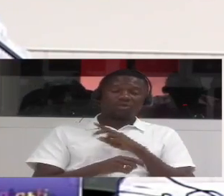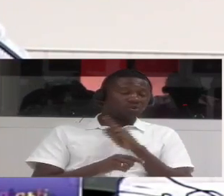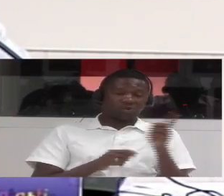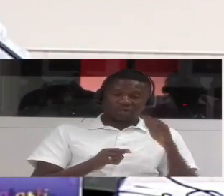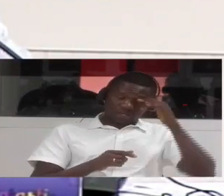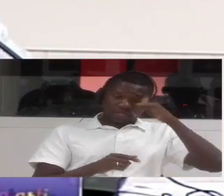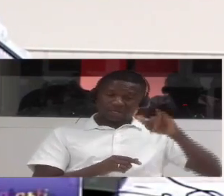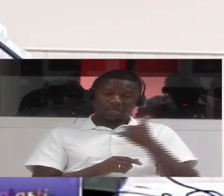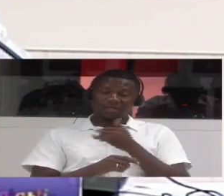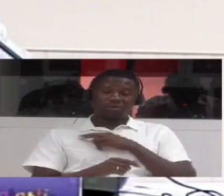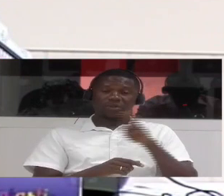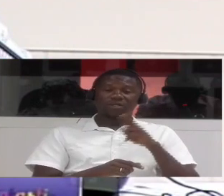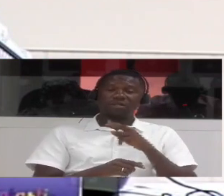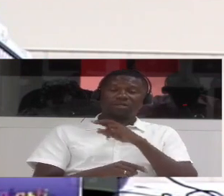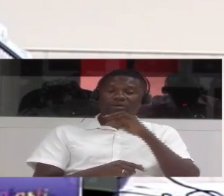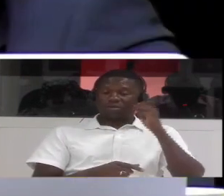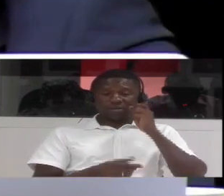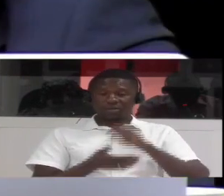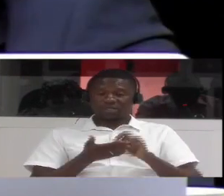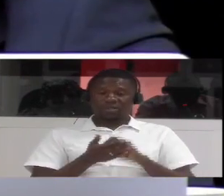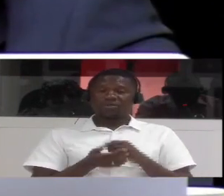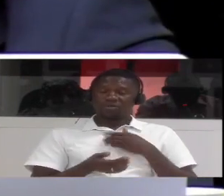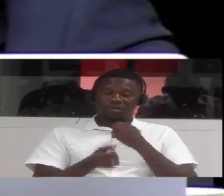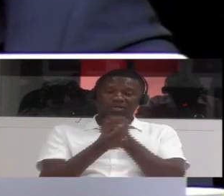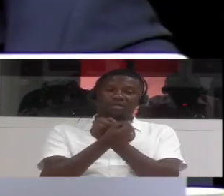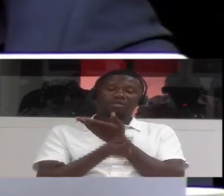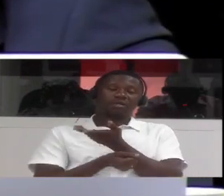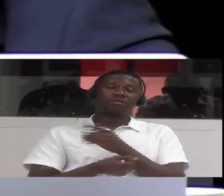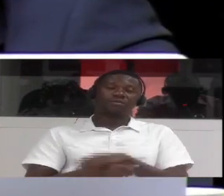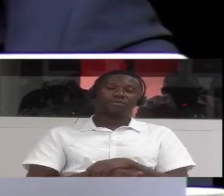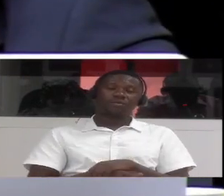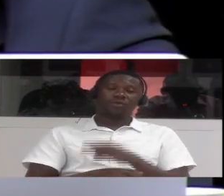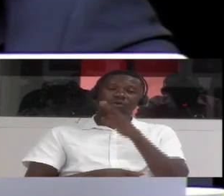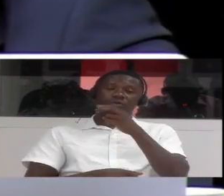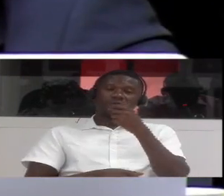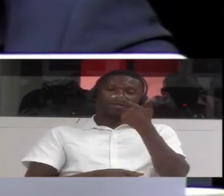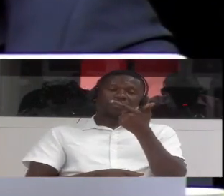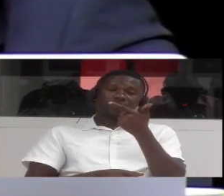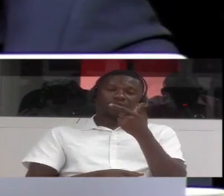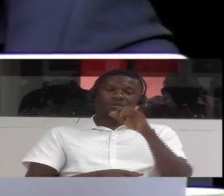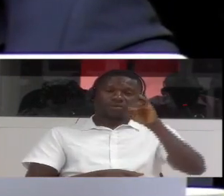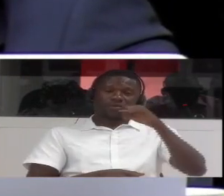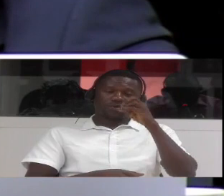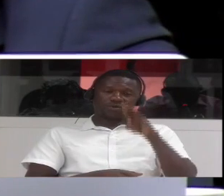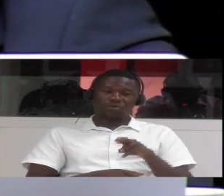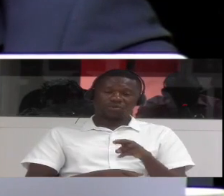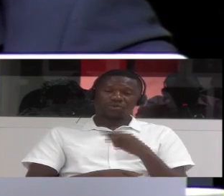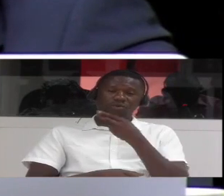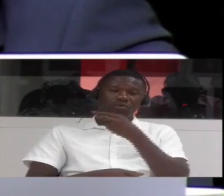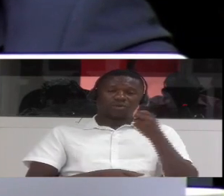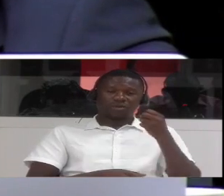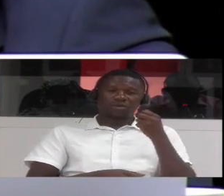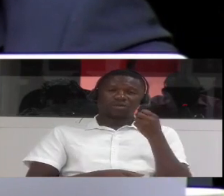permanent secretary, you are arrested. Mm-hmm. Okay. 27 June 2011, Alao Ahmad